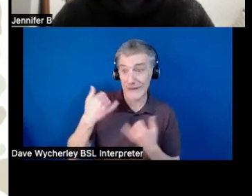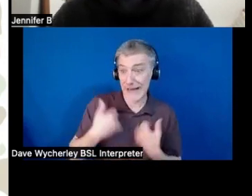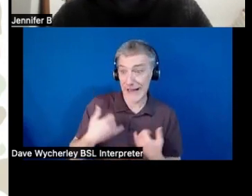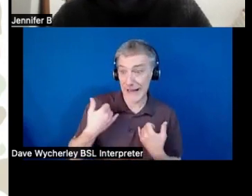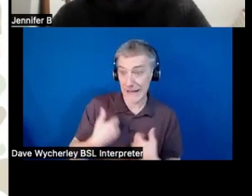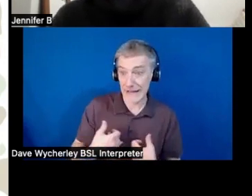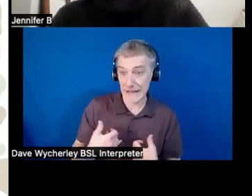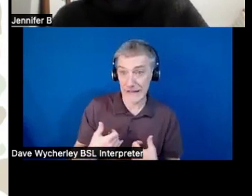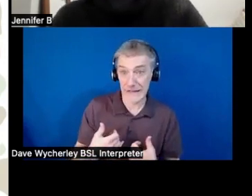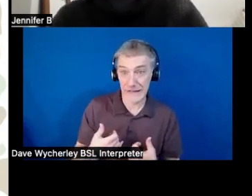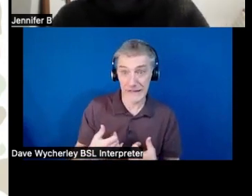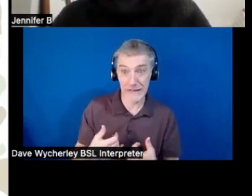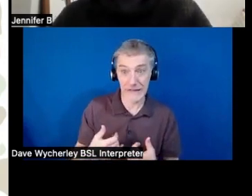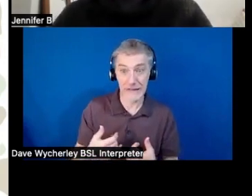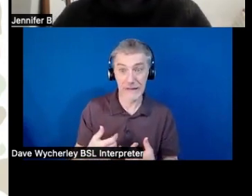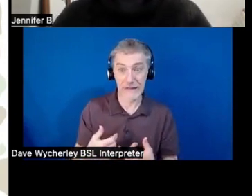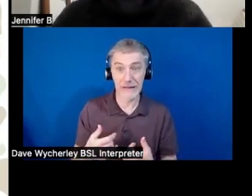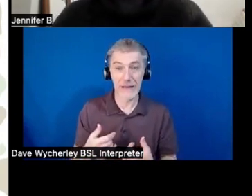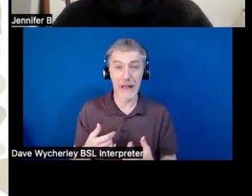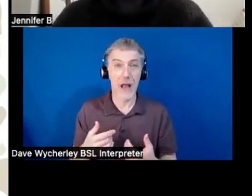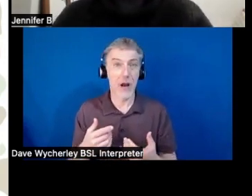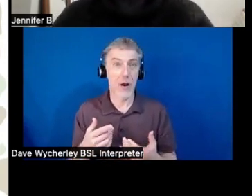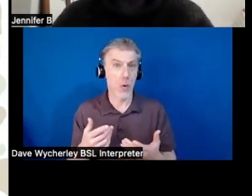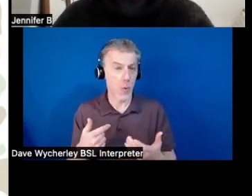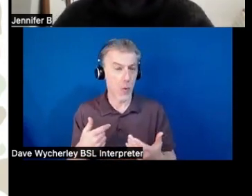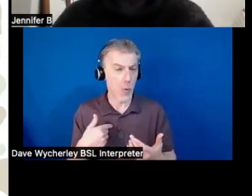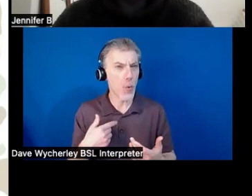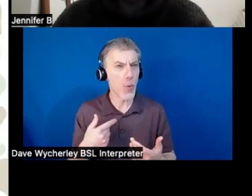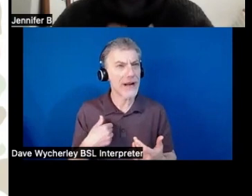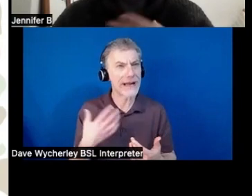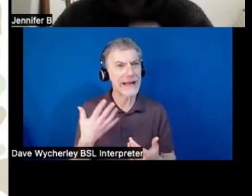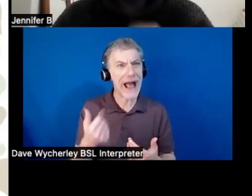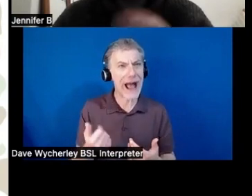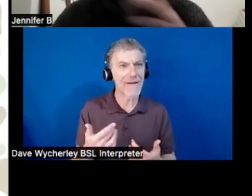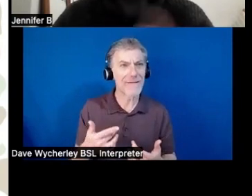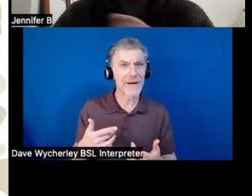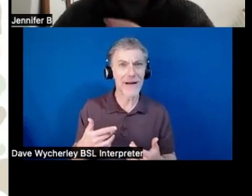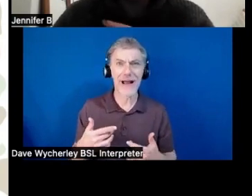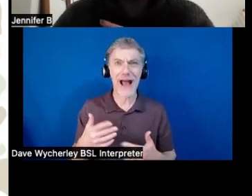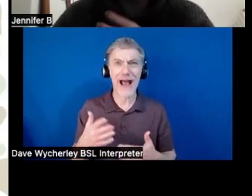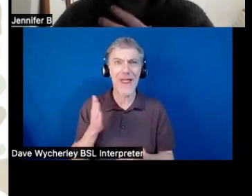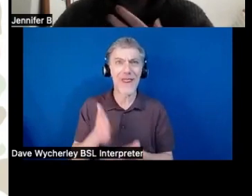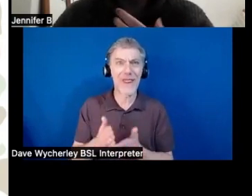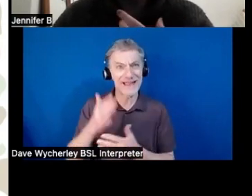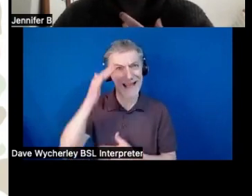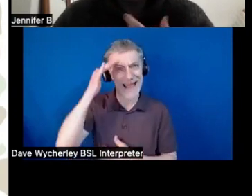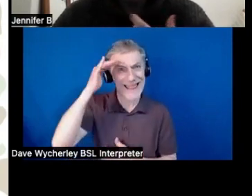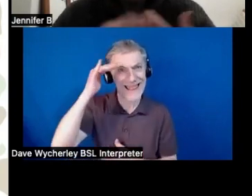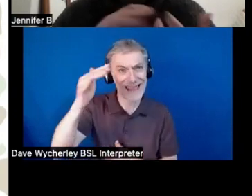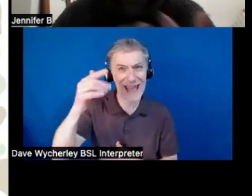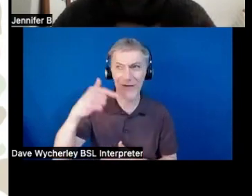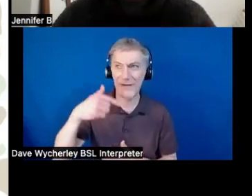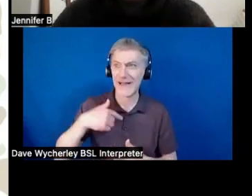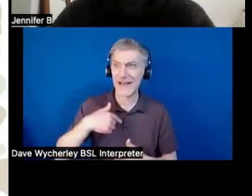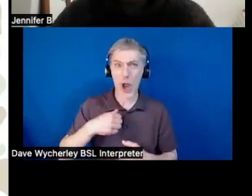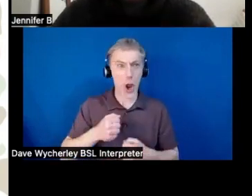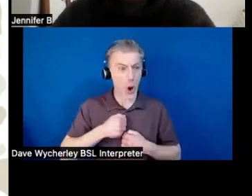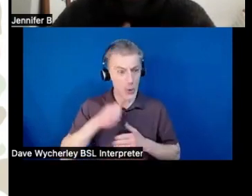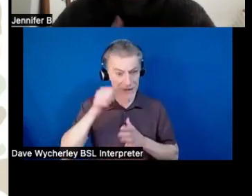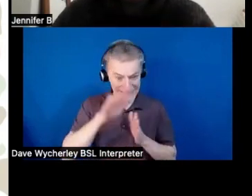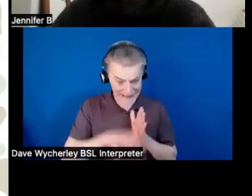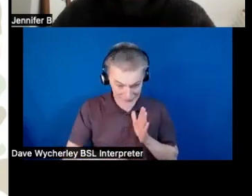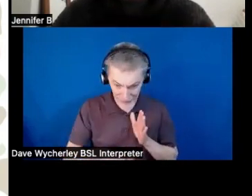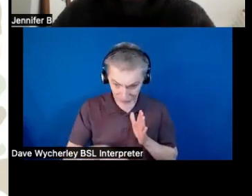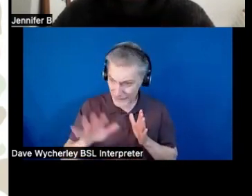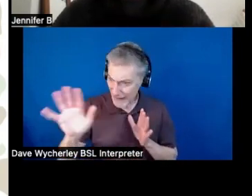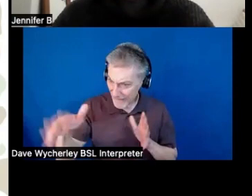as Char was saying, practice theory and live this methodology when we entangle our lived experiences into our art making